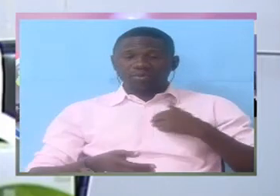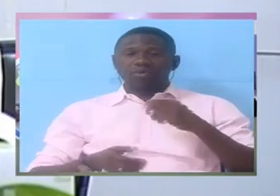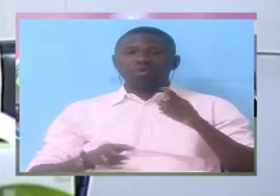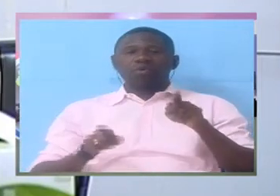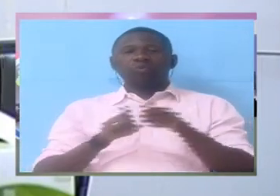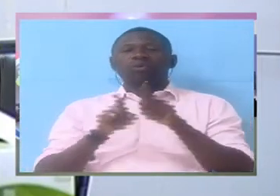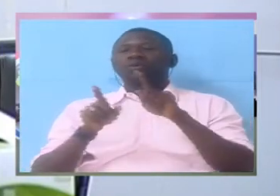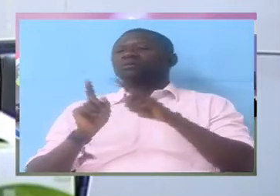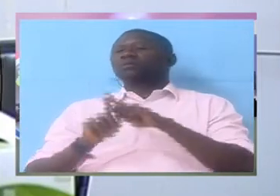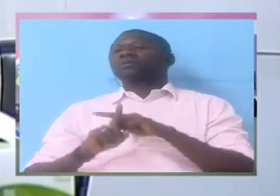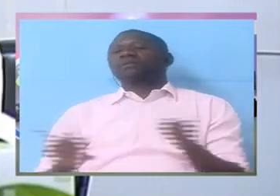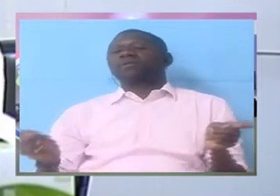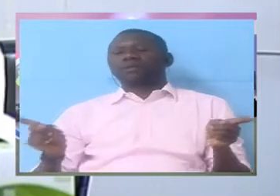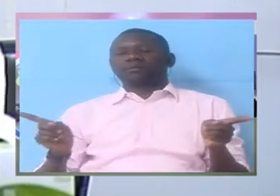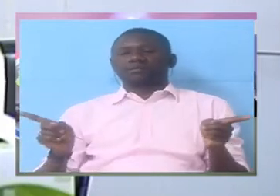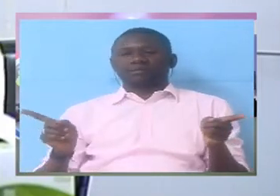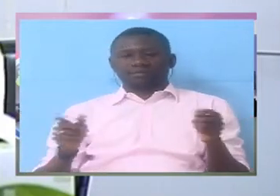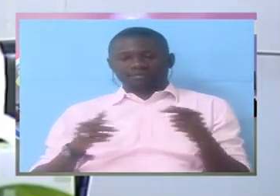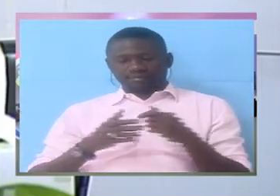difference.